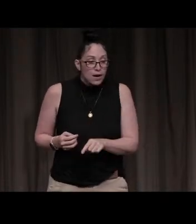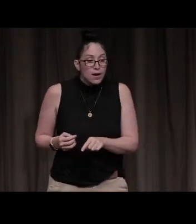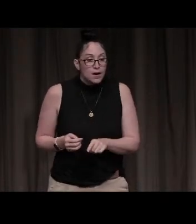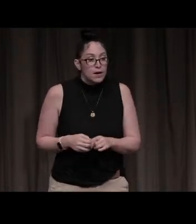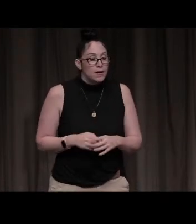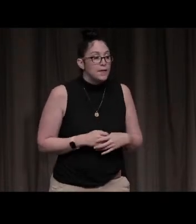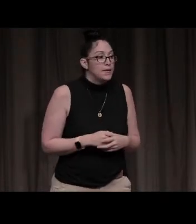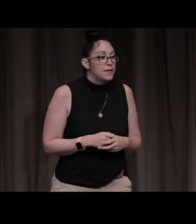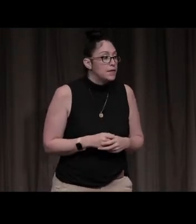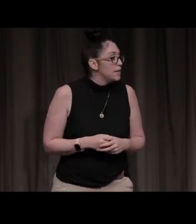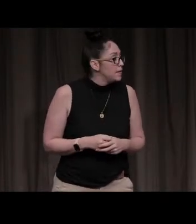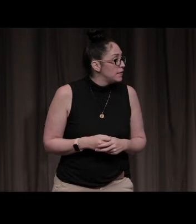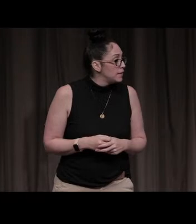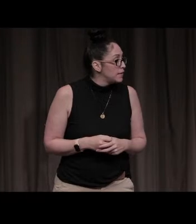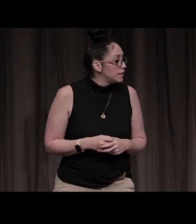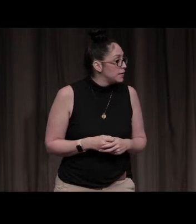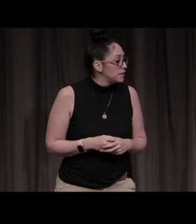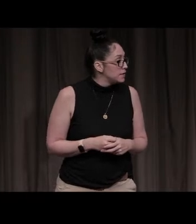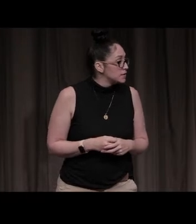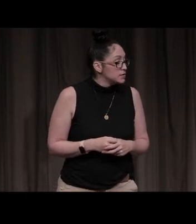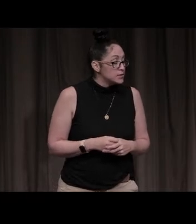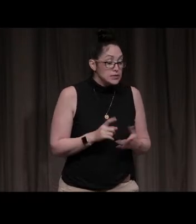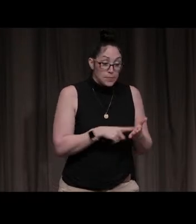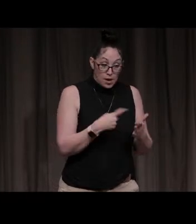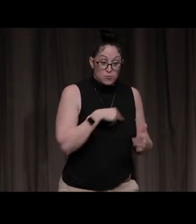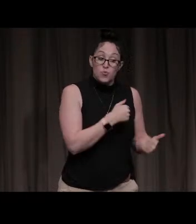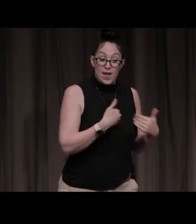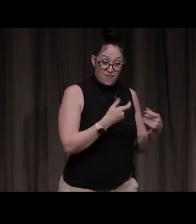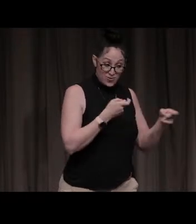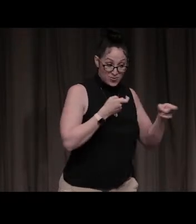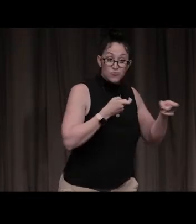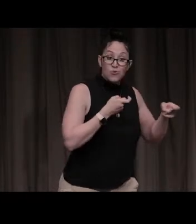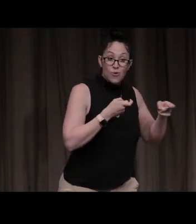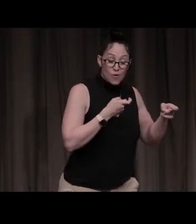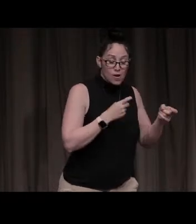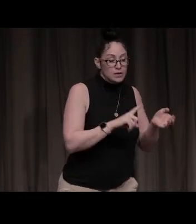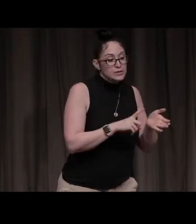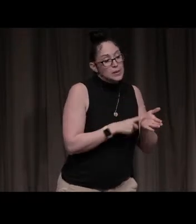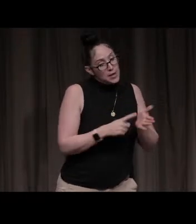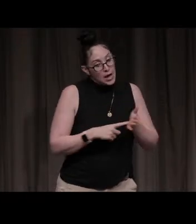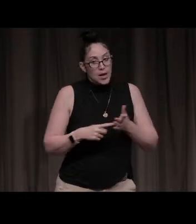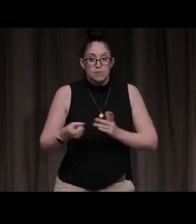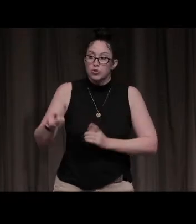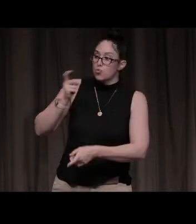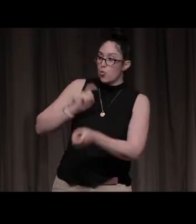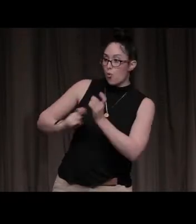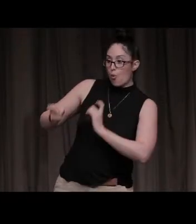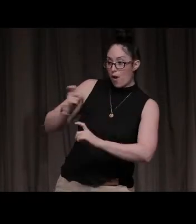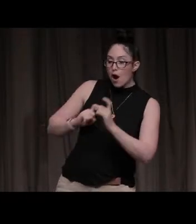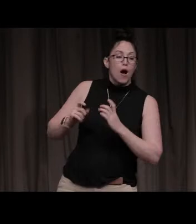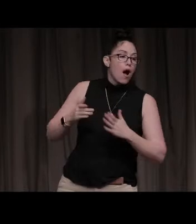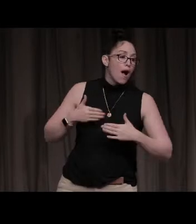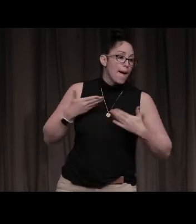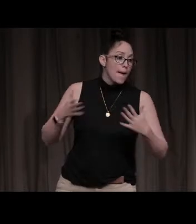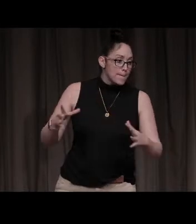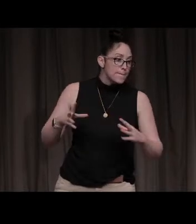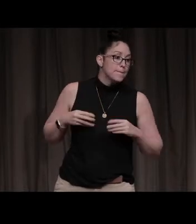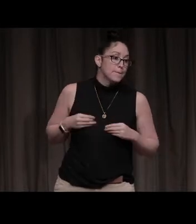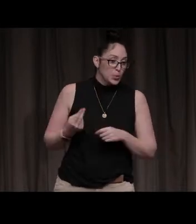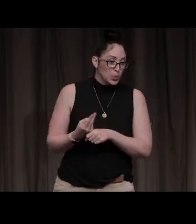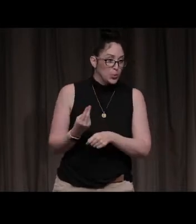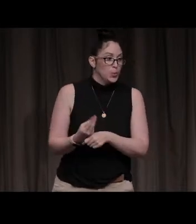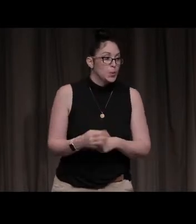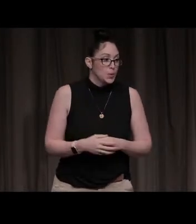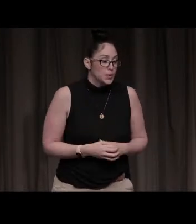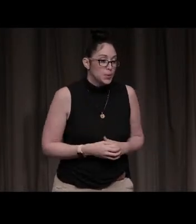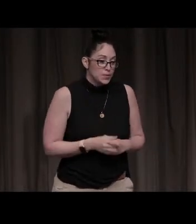times we do have control through these acquisitions, and certain times we, donations come in that we're happy to accept